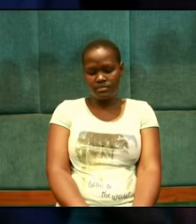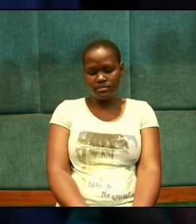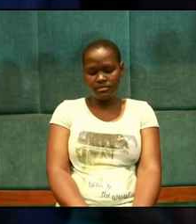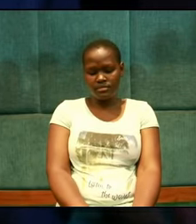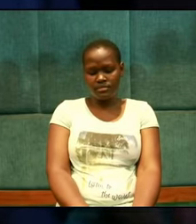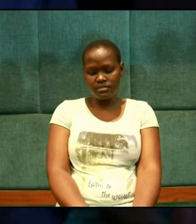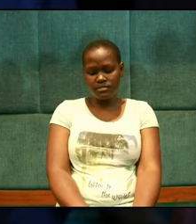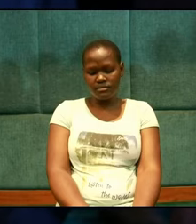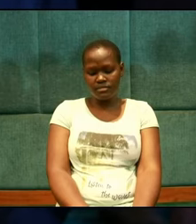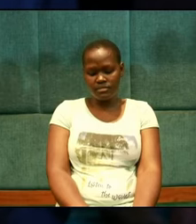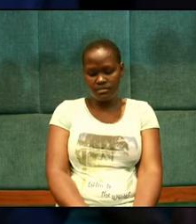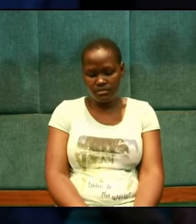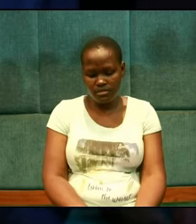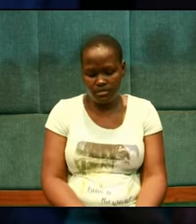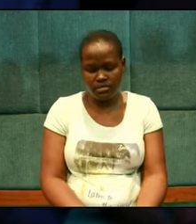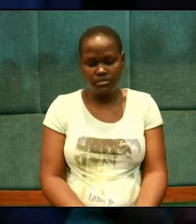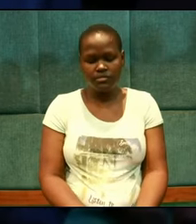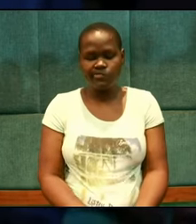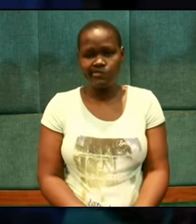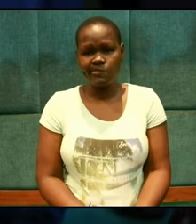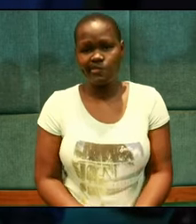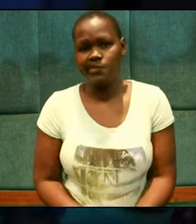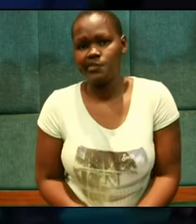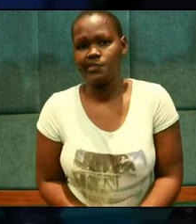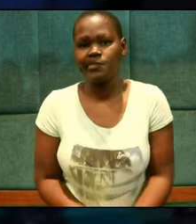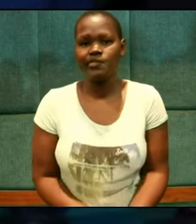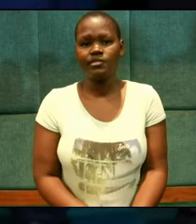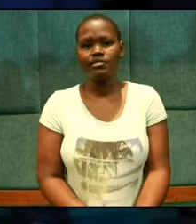Check. Oh, gracious Father in heaven.